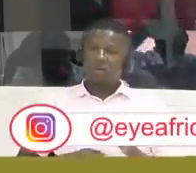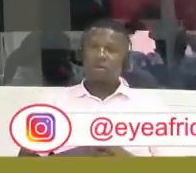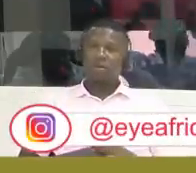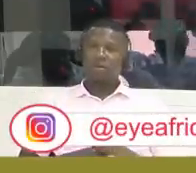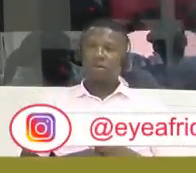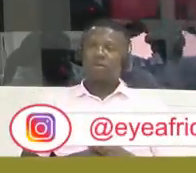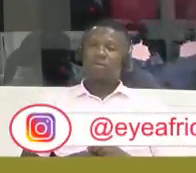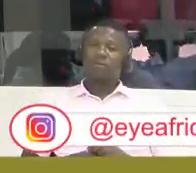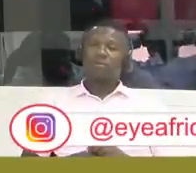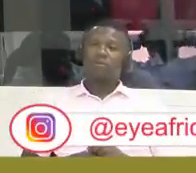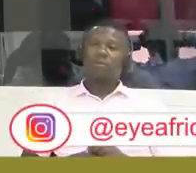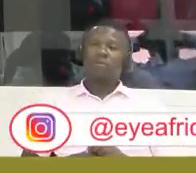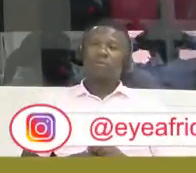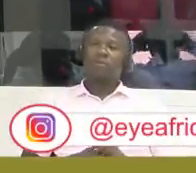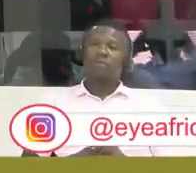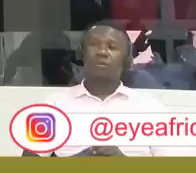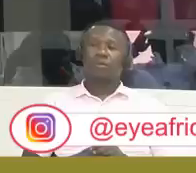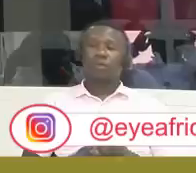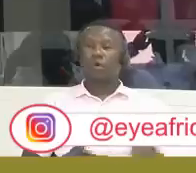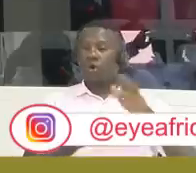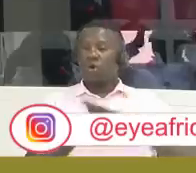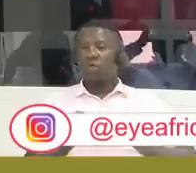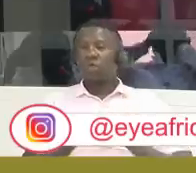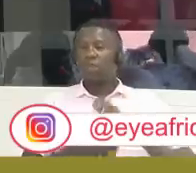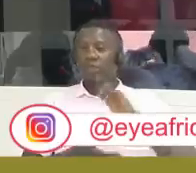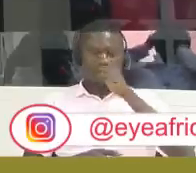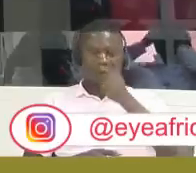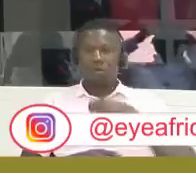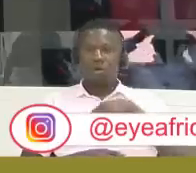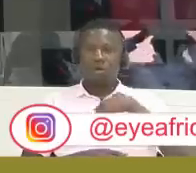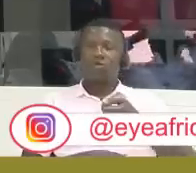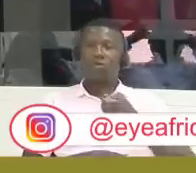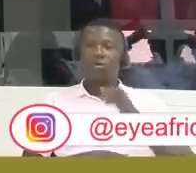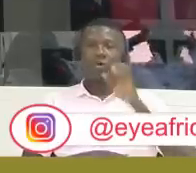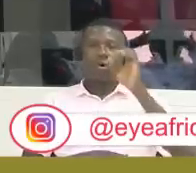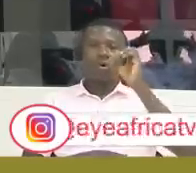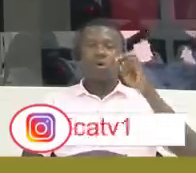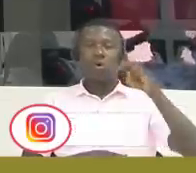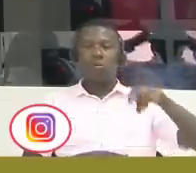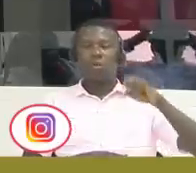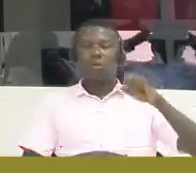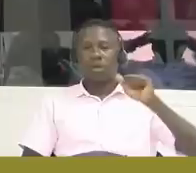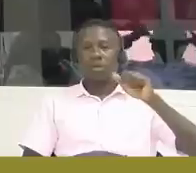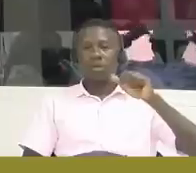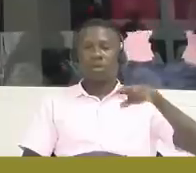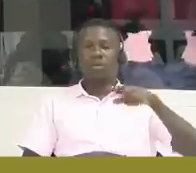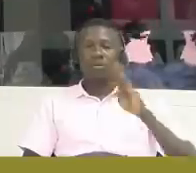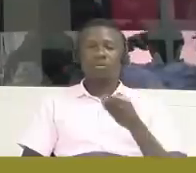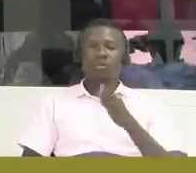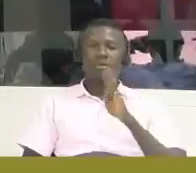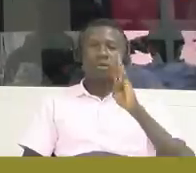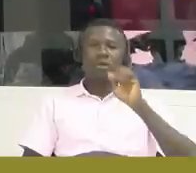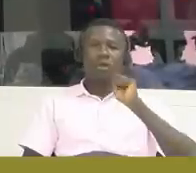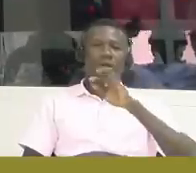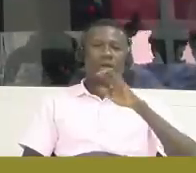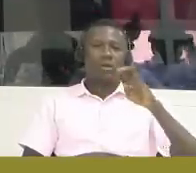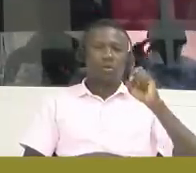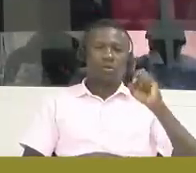article on the death of Omar Barrow. Please proceed.